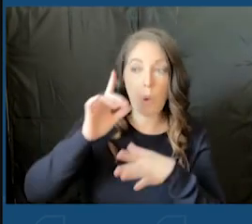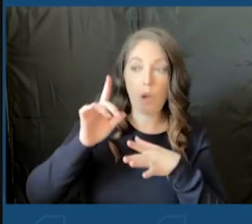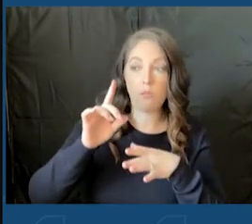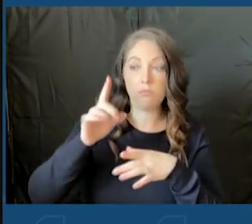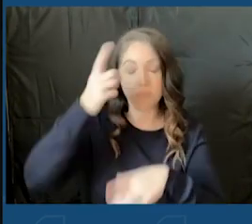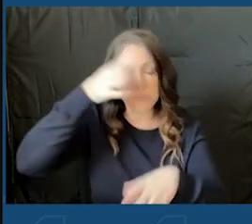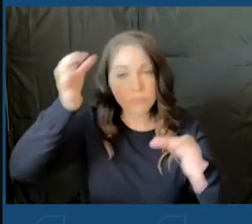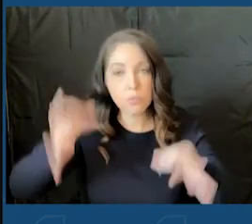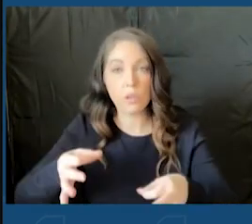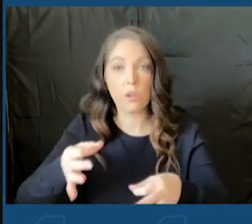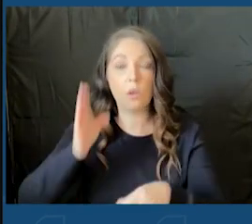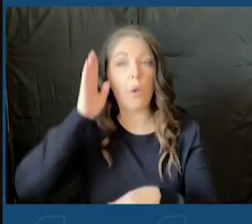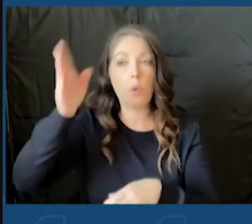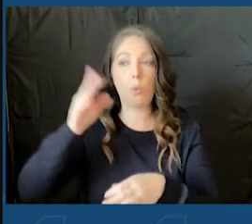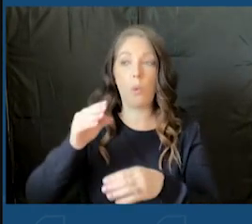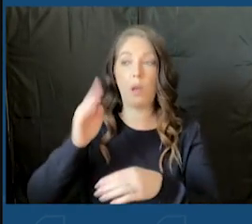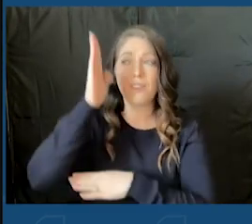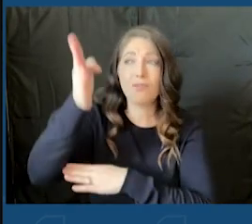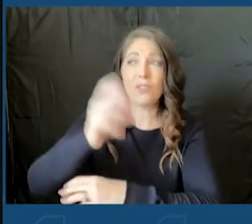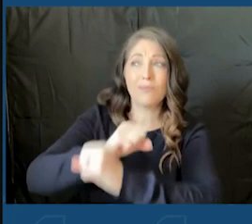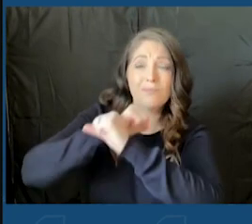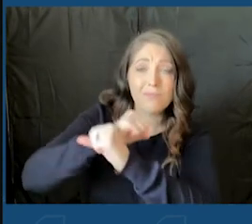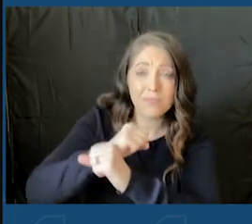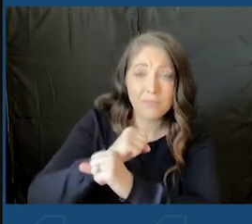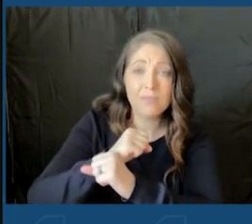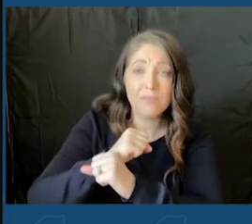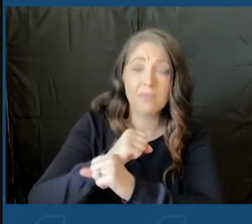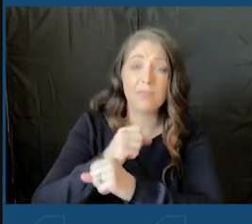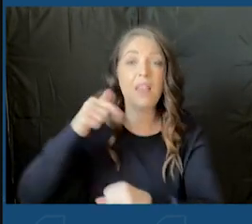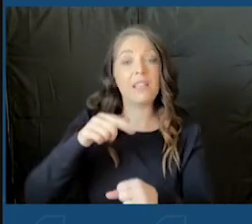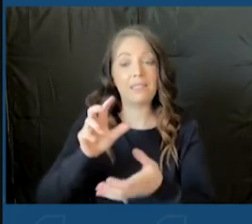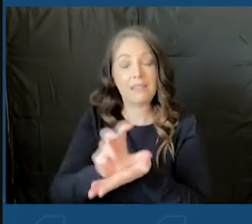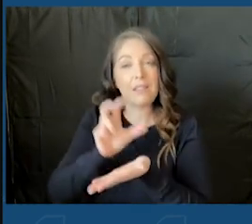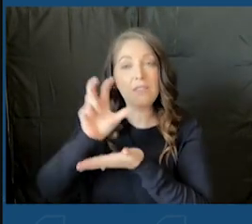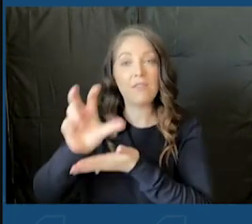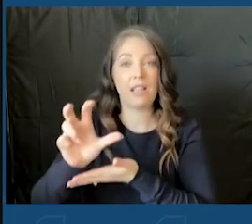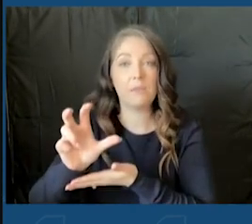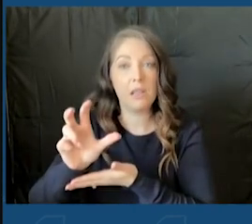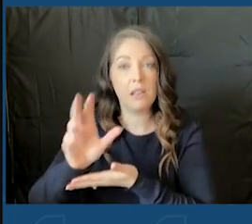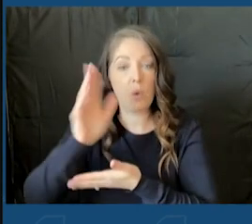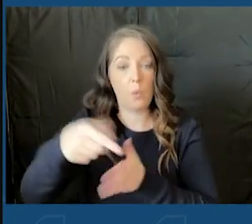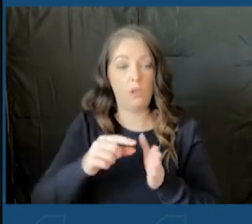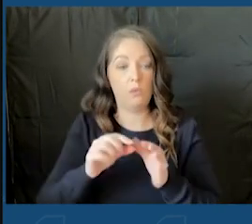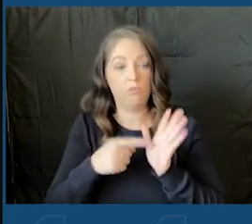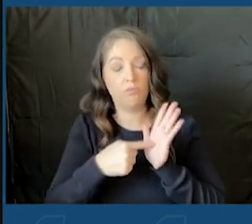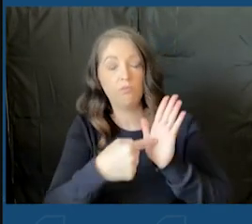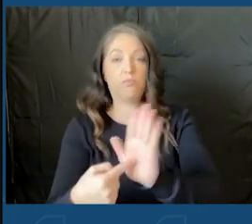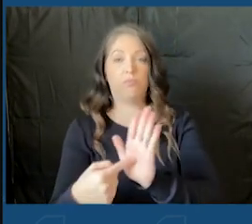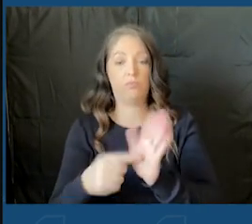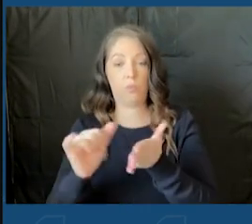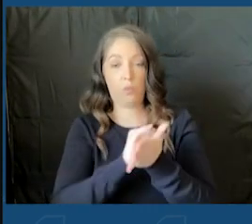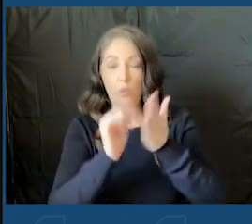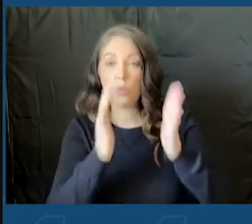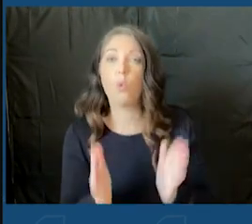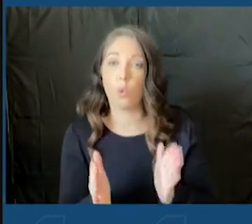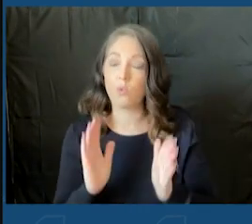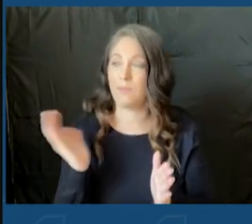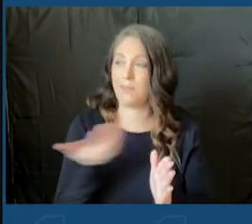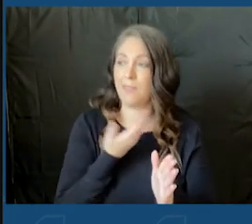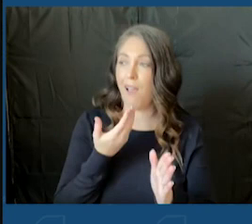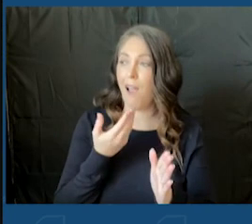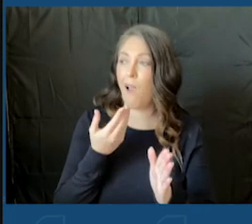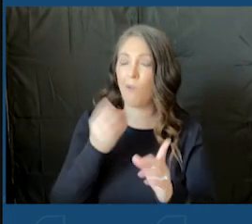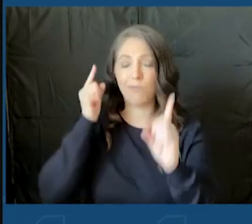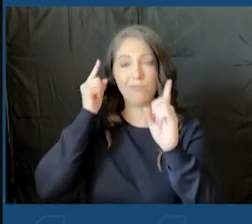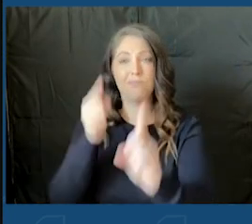is an investment that's going to say who we are as New Yorkers. This is a priority of ours, and I want everyone to commit their support to fight